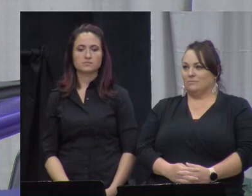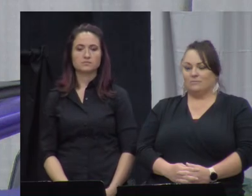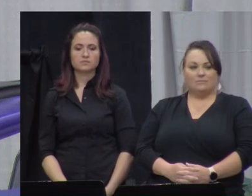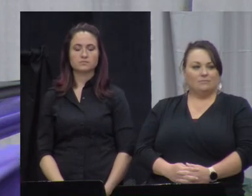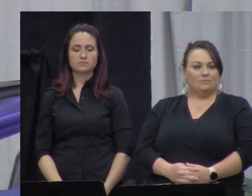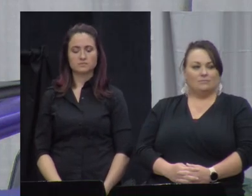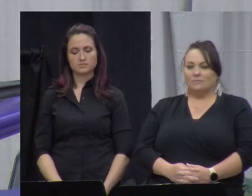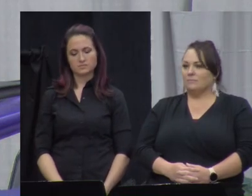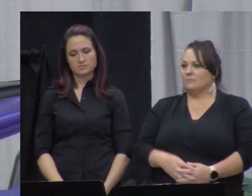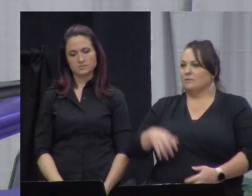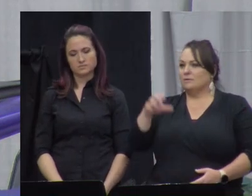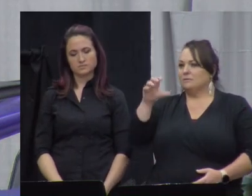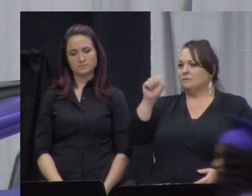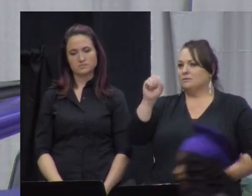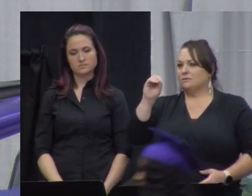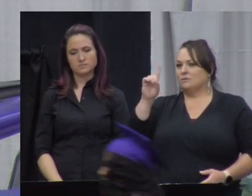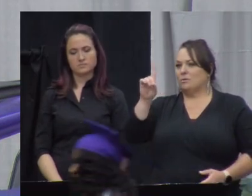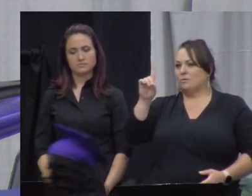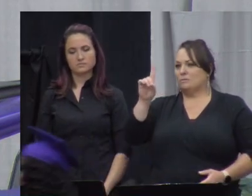Caden Romero.